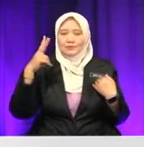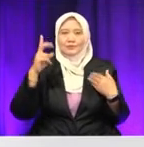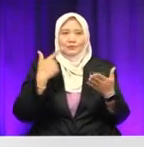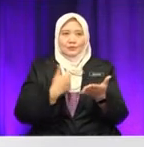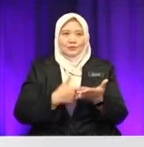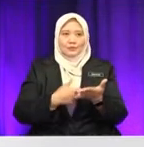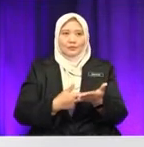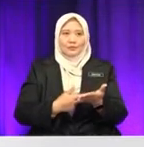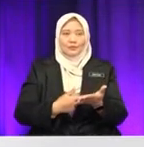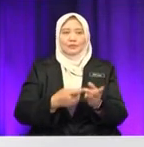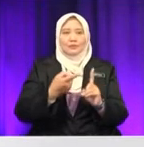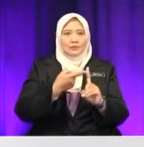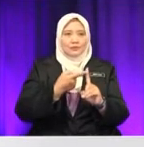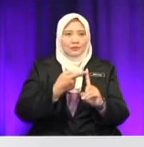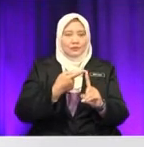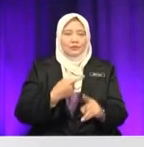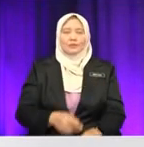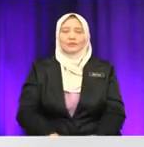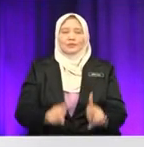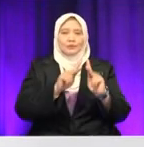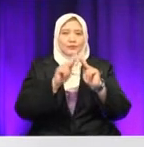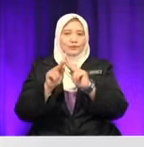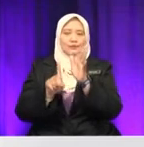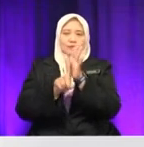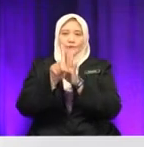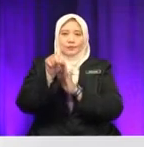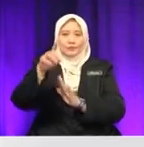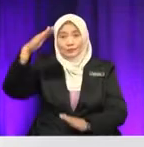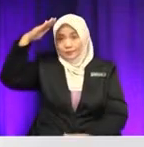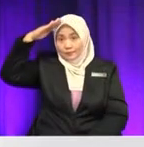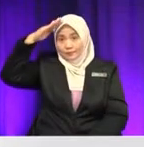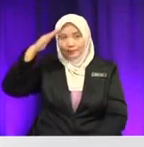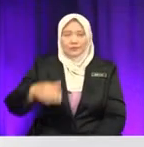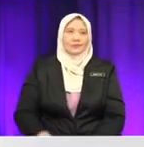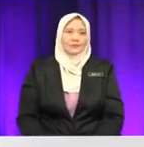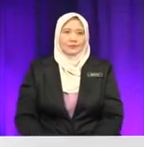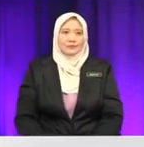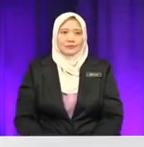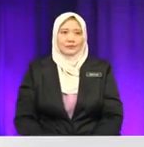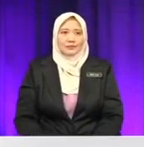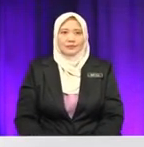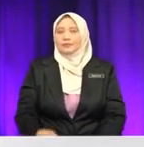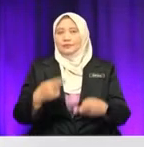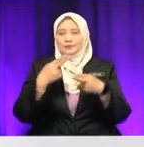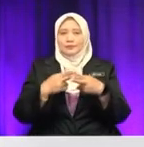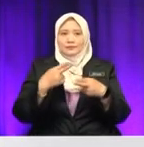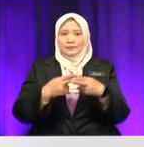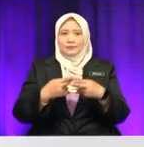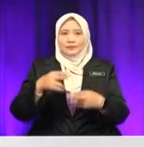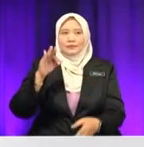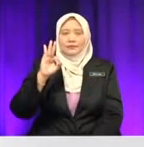Mas Kota Tinggi. The first in the house, we have Muhammad Faizul Akmal bin Muhammad Senin. Hi, Muhammad Faizul.